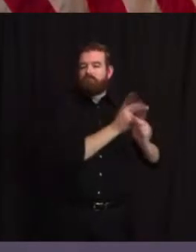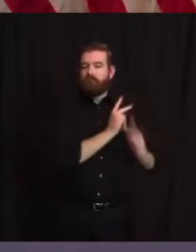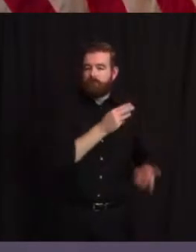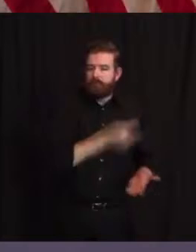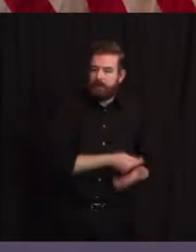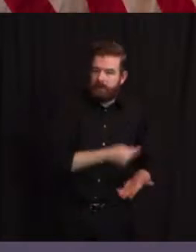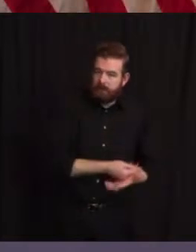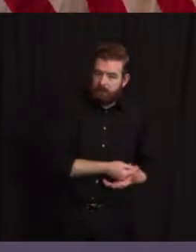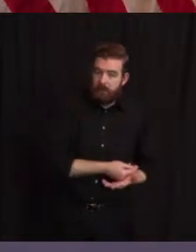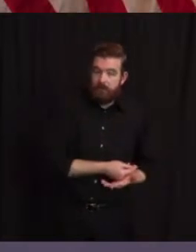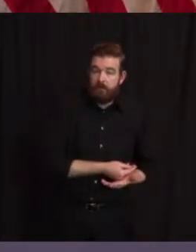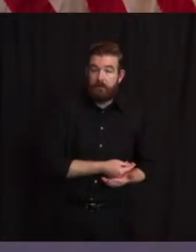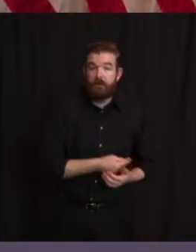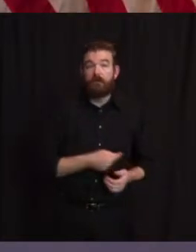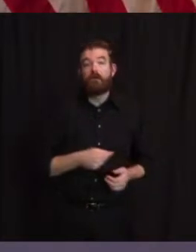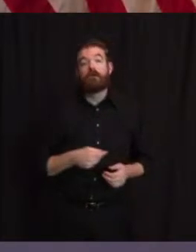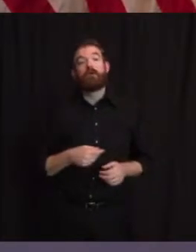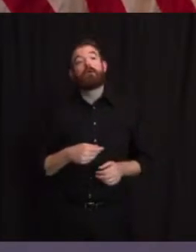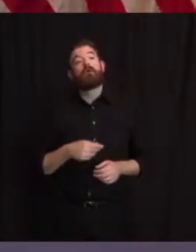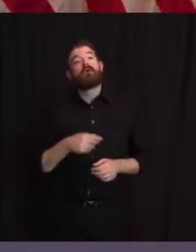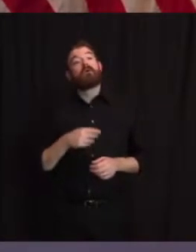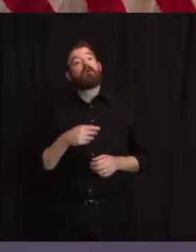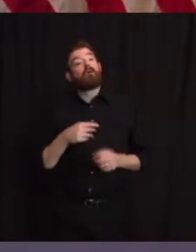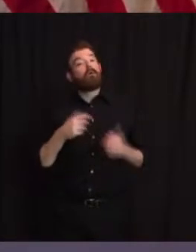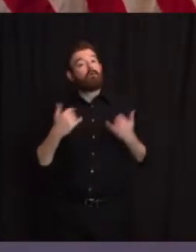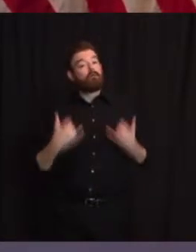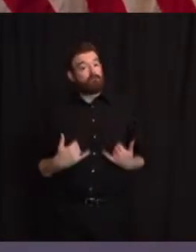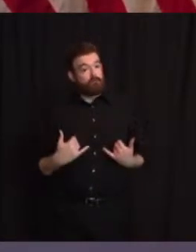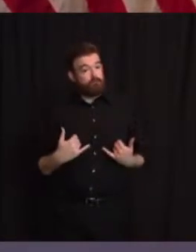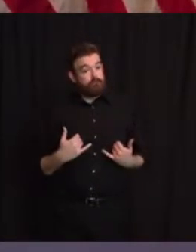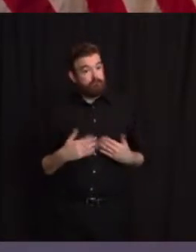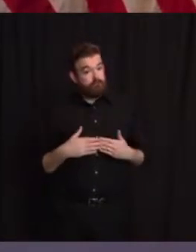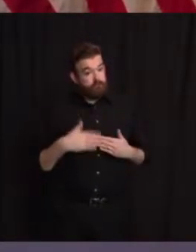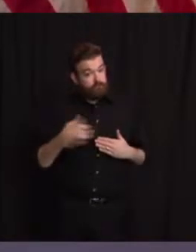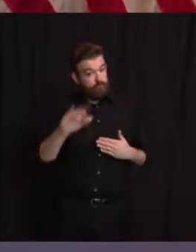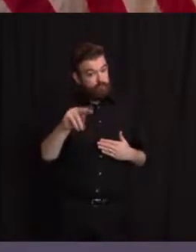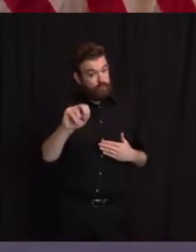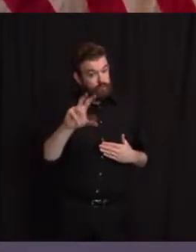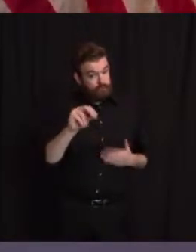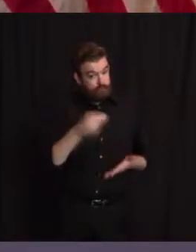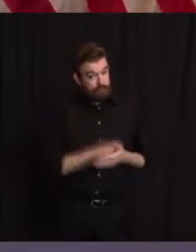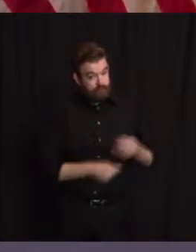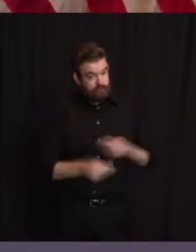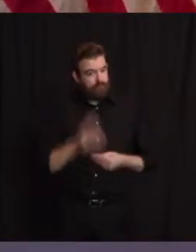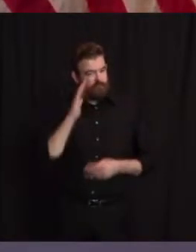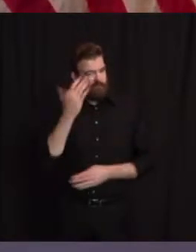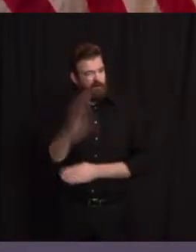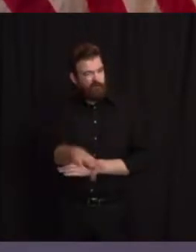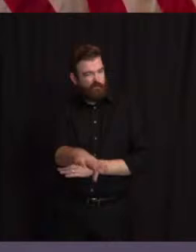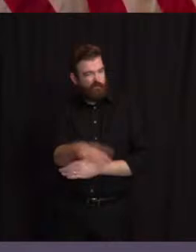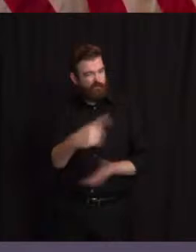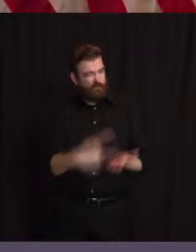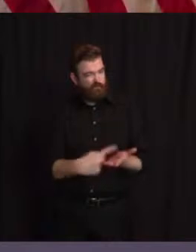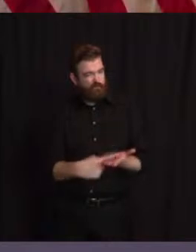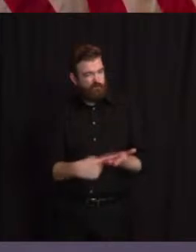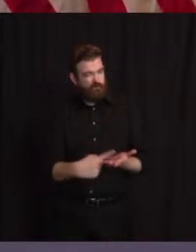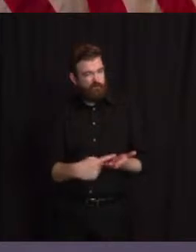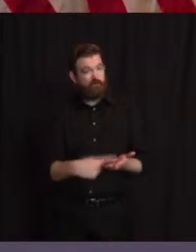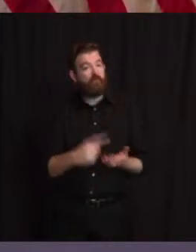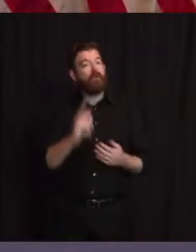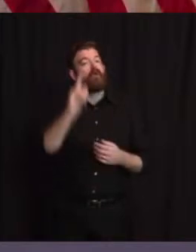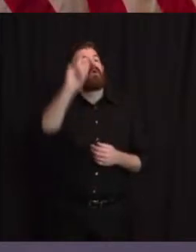between now and September 30th, and then at some point down the road, we'll talk about October 1 to June 30th. $10 billion in